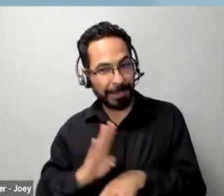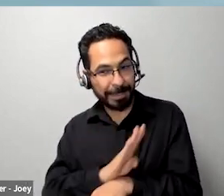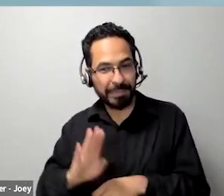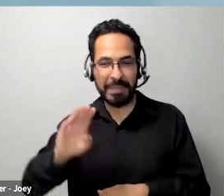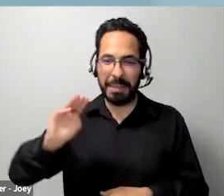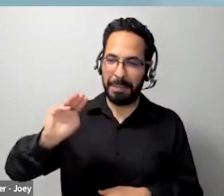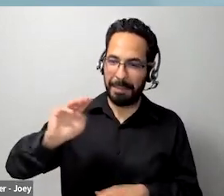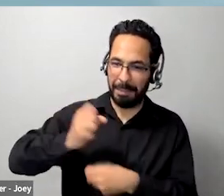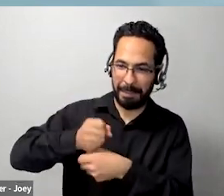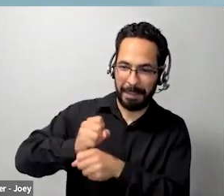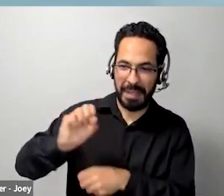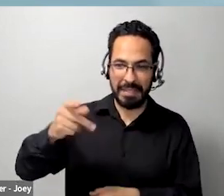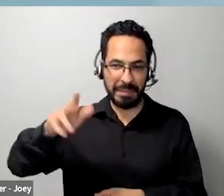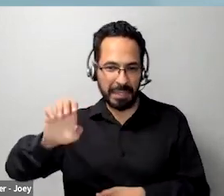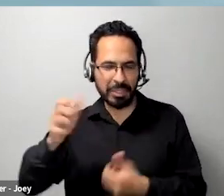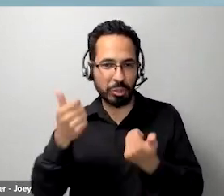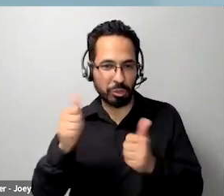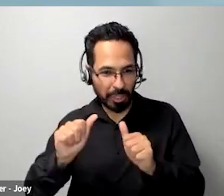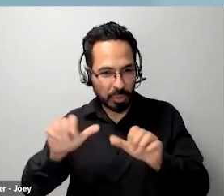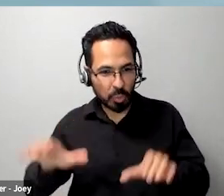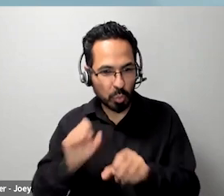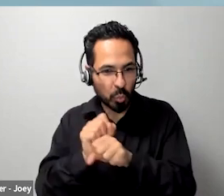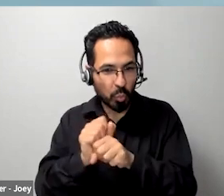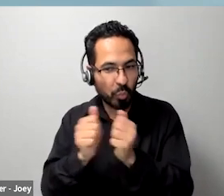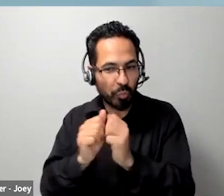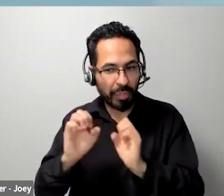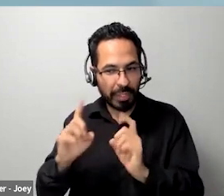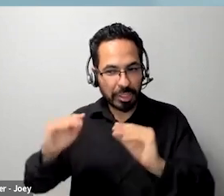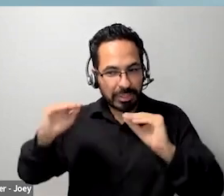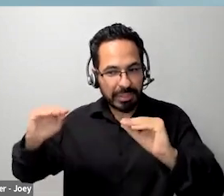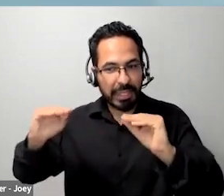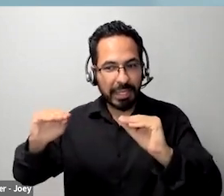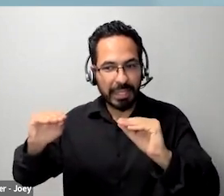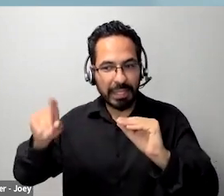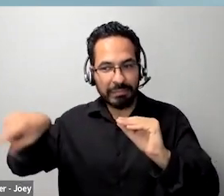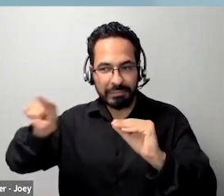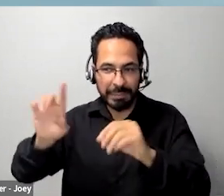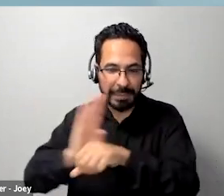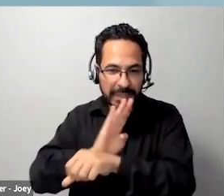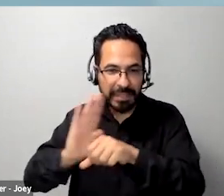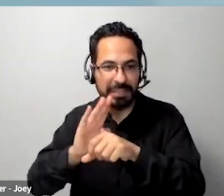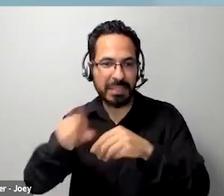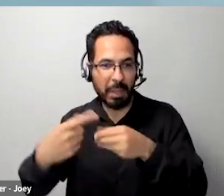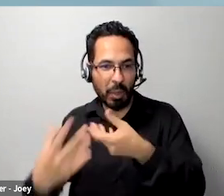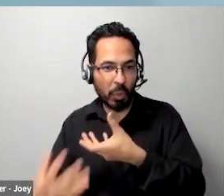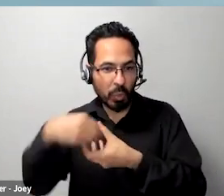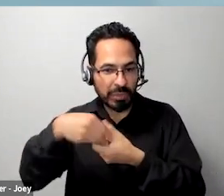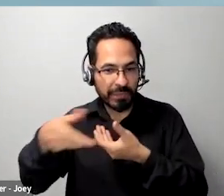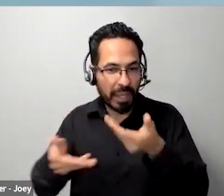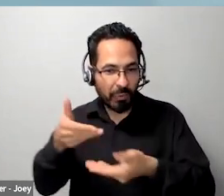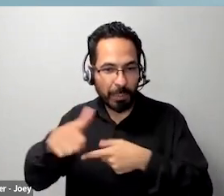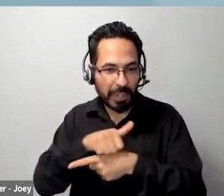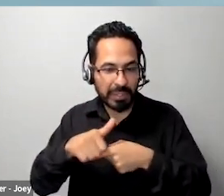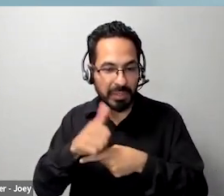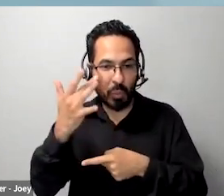looking to do a lot of work when it comes to educating these employers on inclusive hiring practices. So that way the